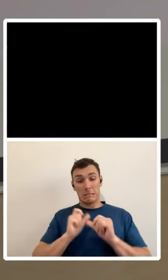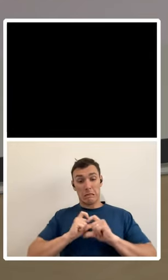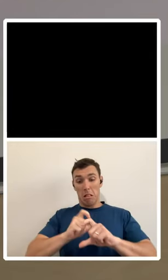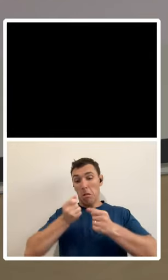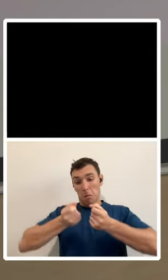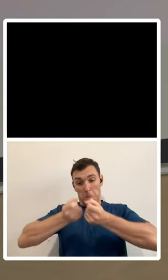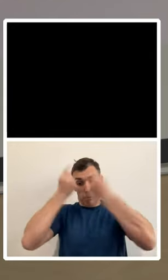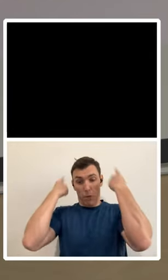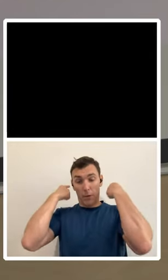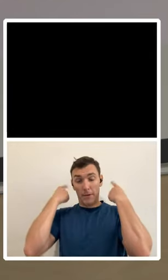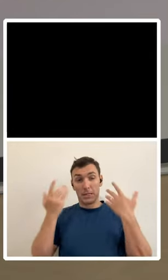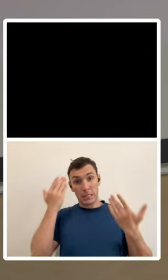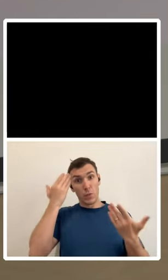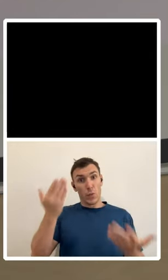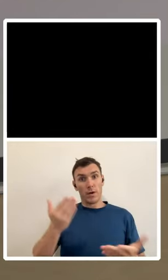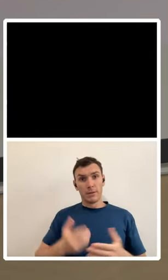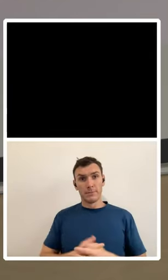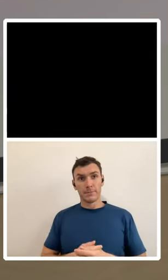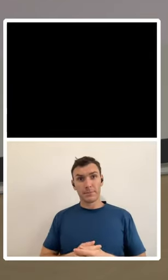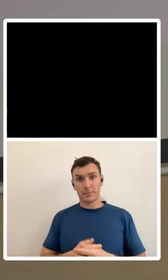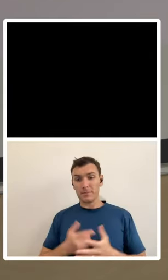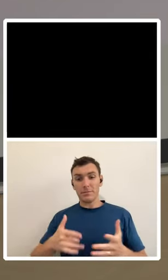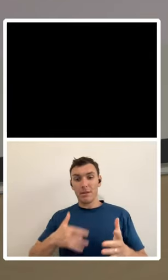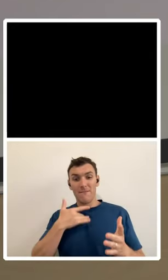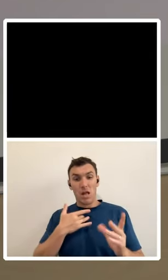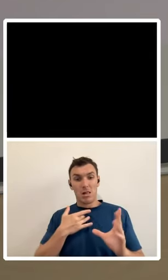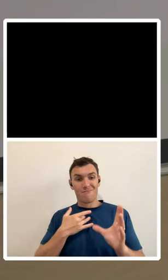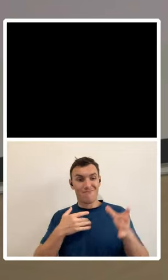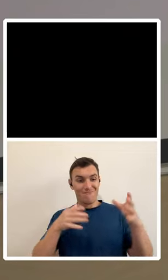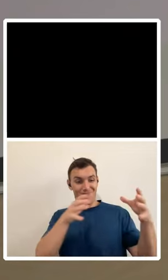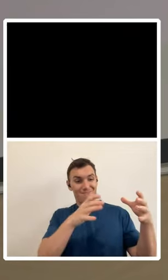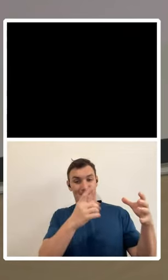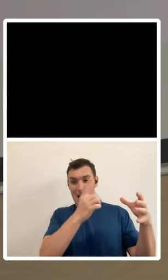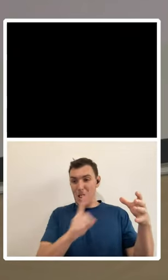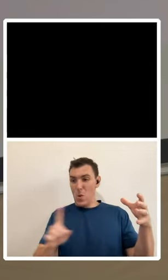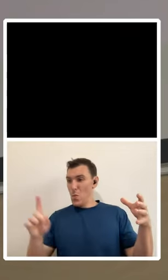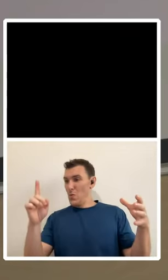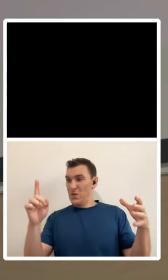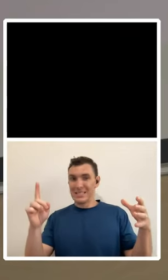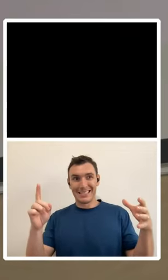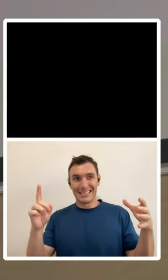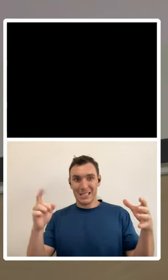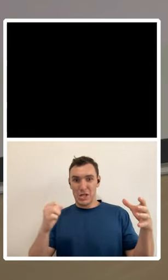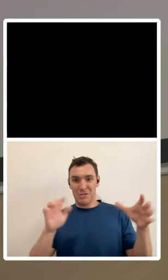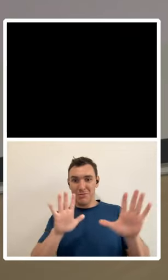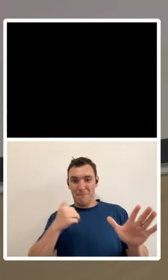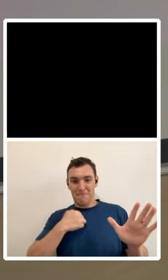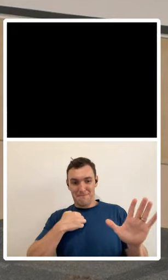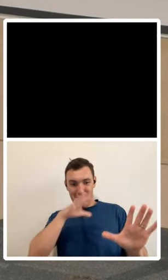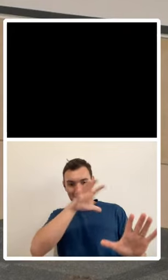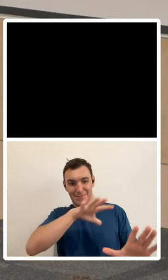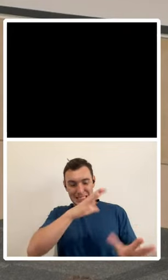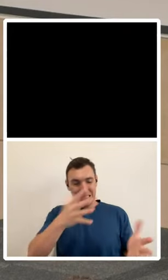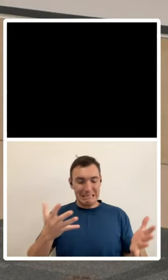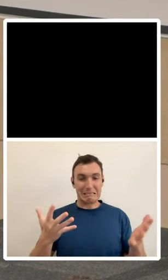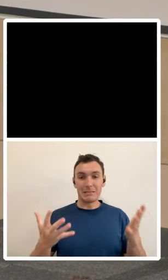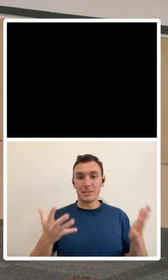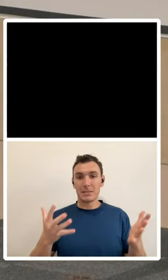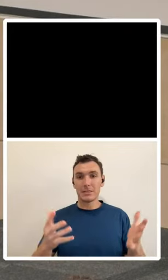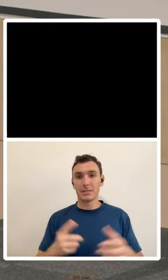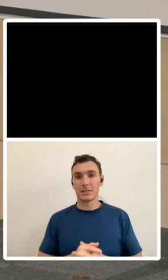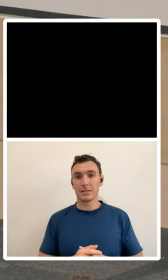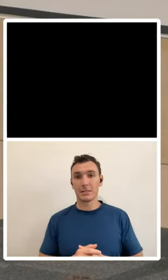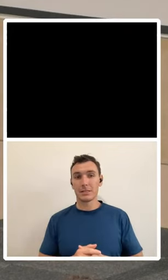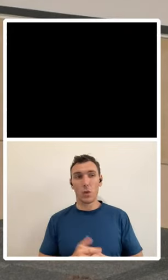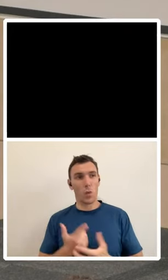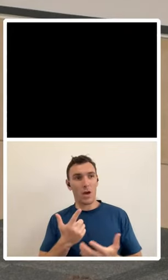you feeling out of place, or did it just make you more fixated on what you were going to do next? Yeah, so I turned up here at 18, about